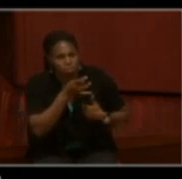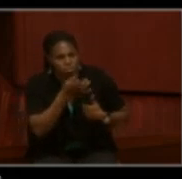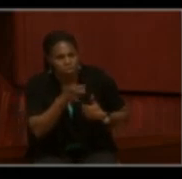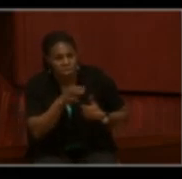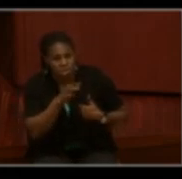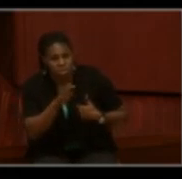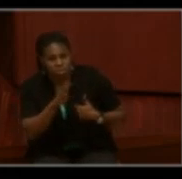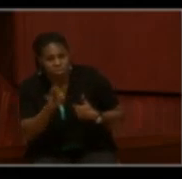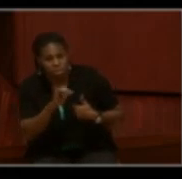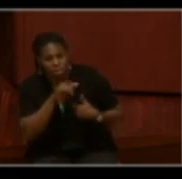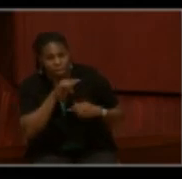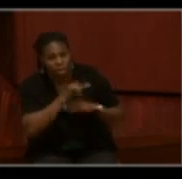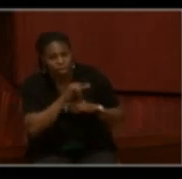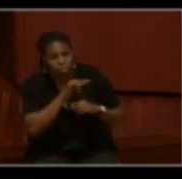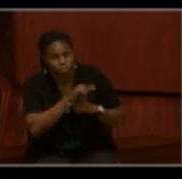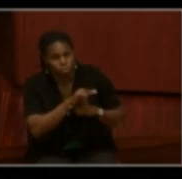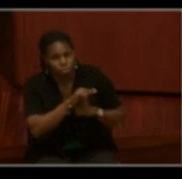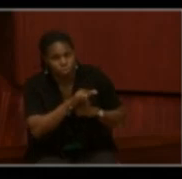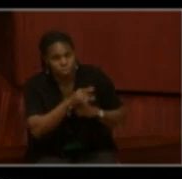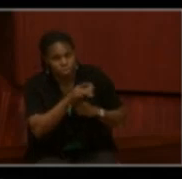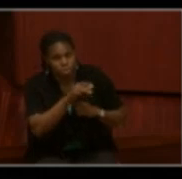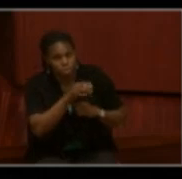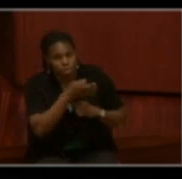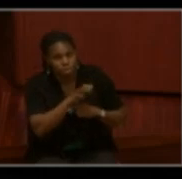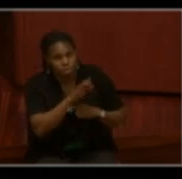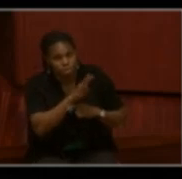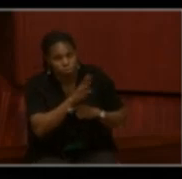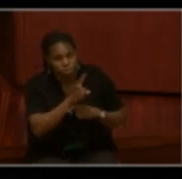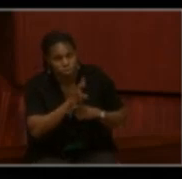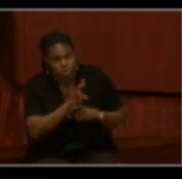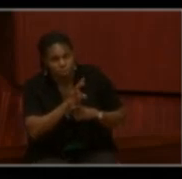the Air Force from September 1947 to